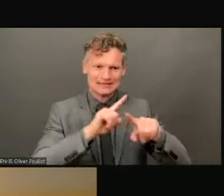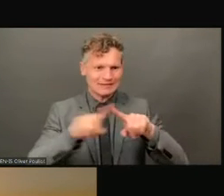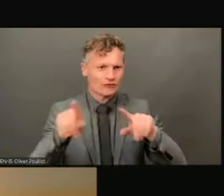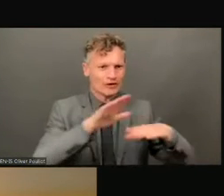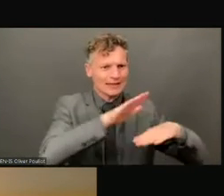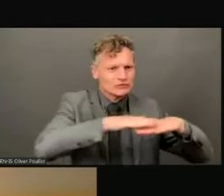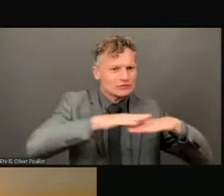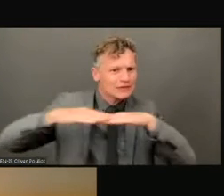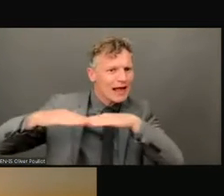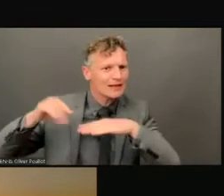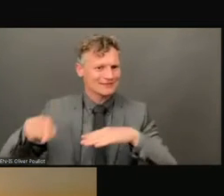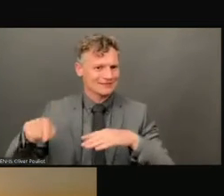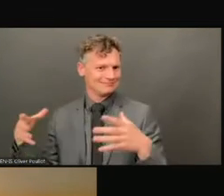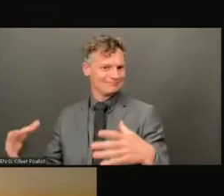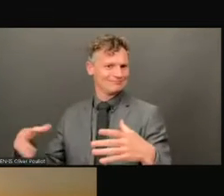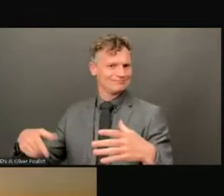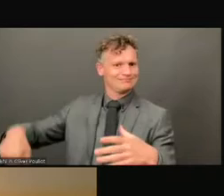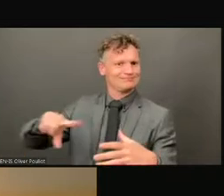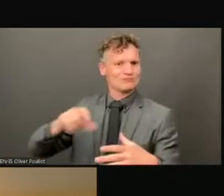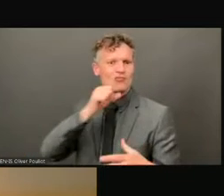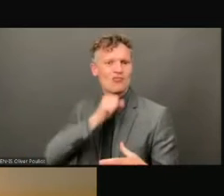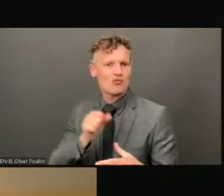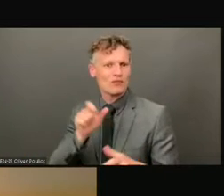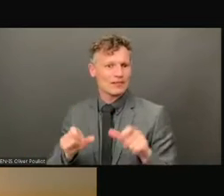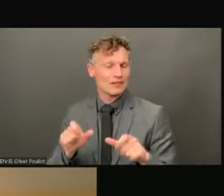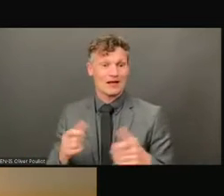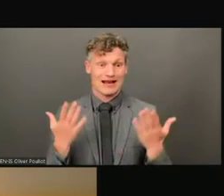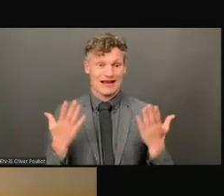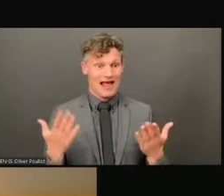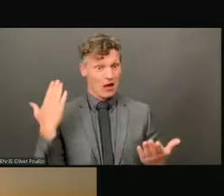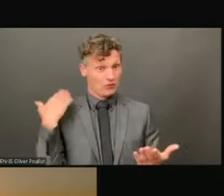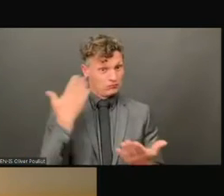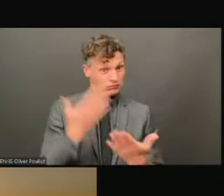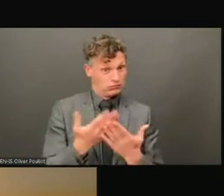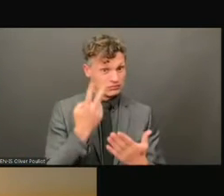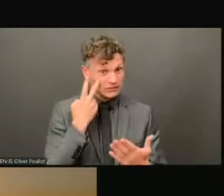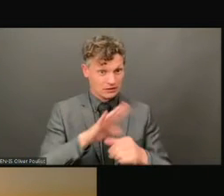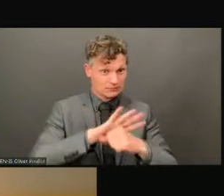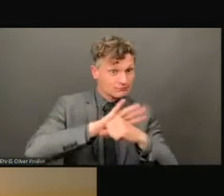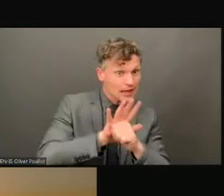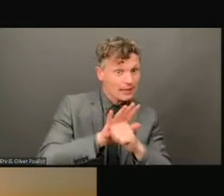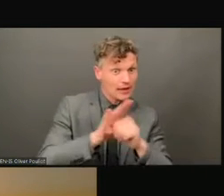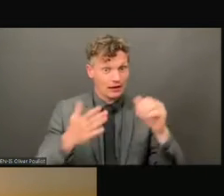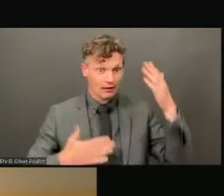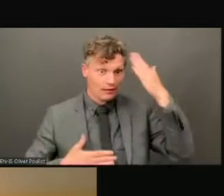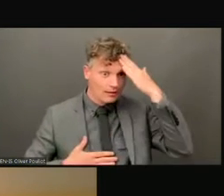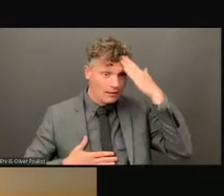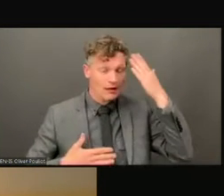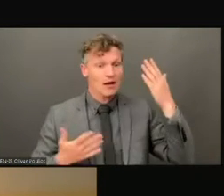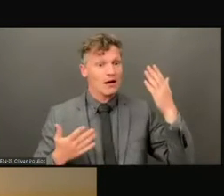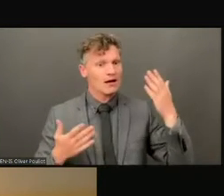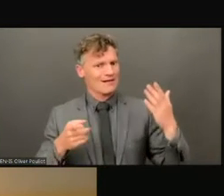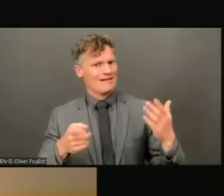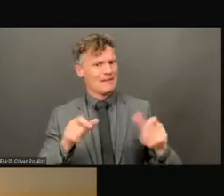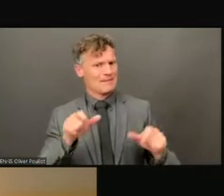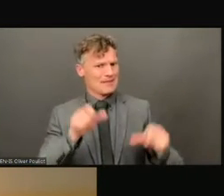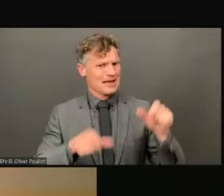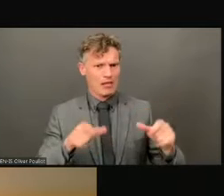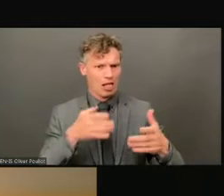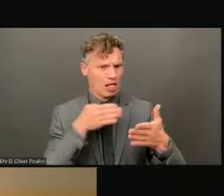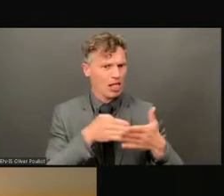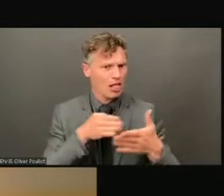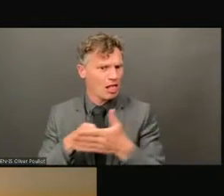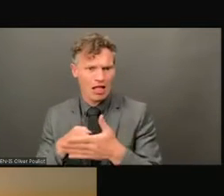crisis had an impact on the right to access to justice. The pandemic has had an unprecedented effect on the functioning of the